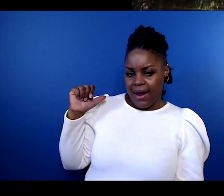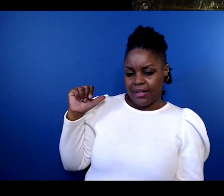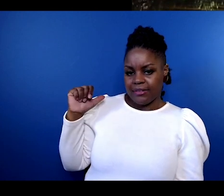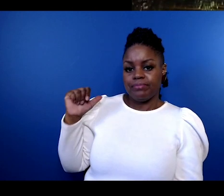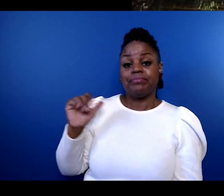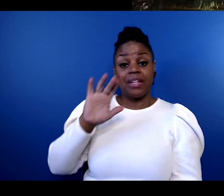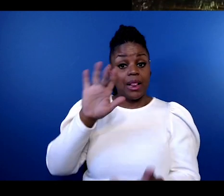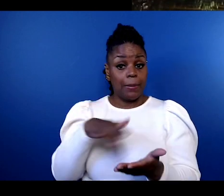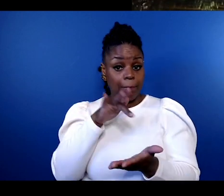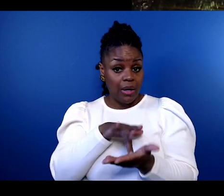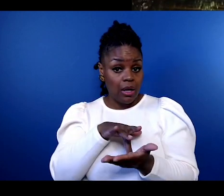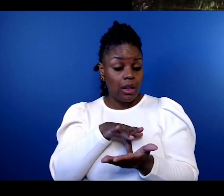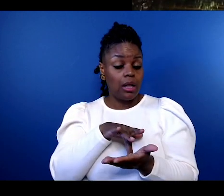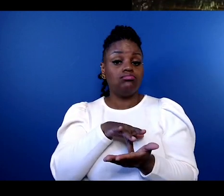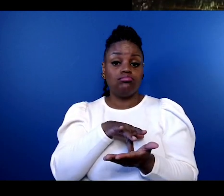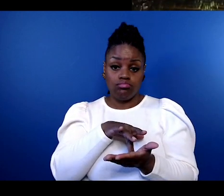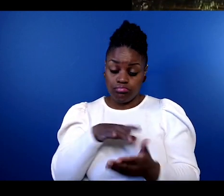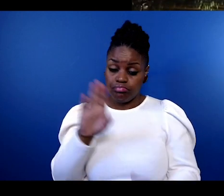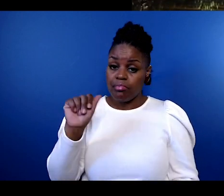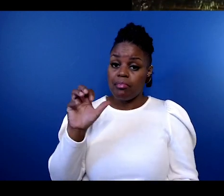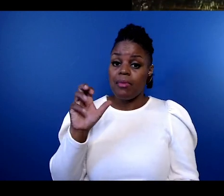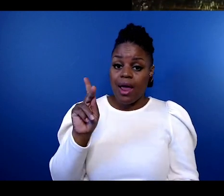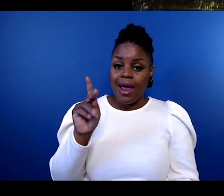Bring your awareness to your breathing.